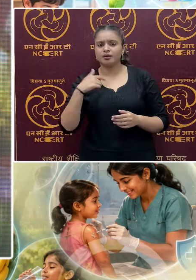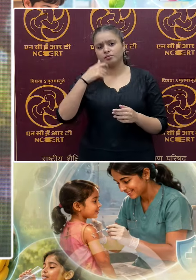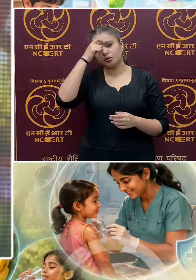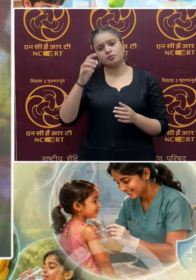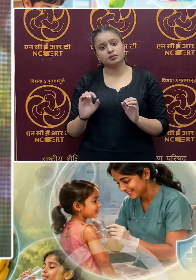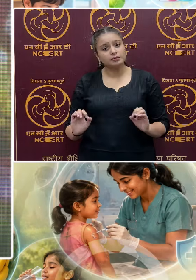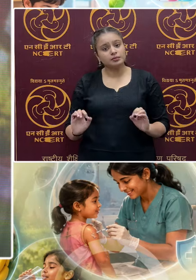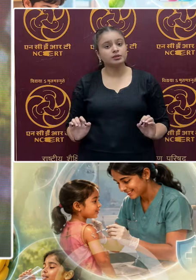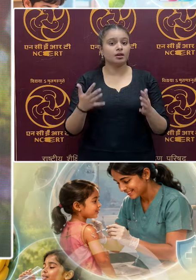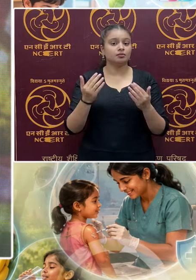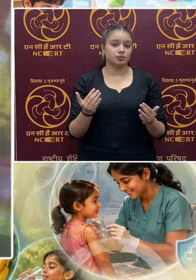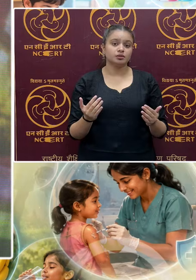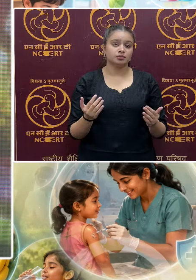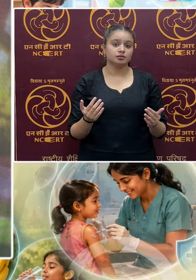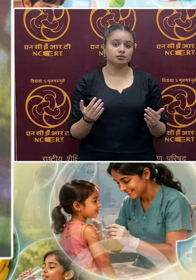sickness.